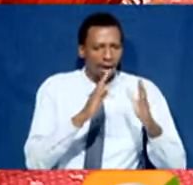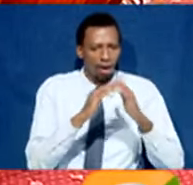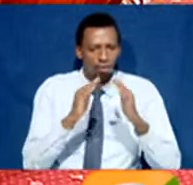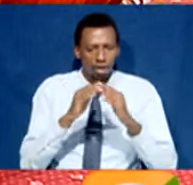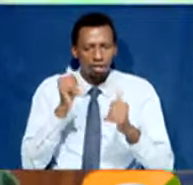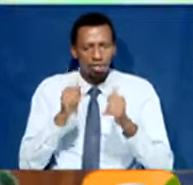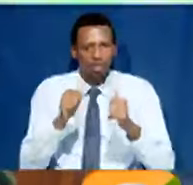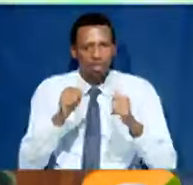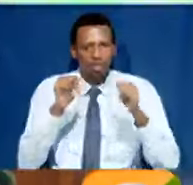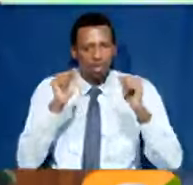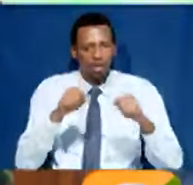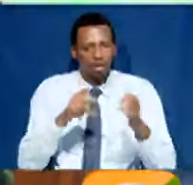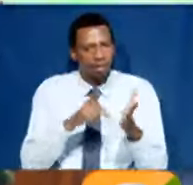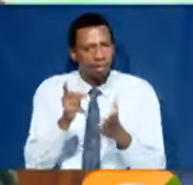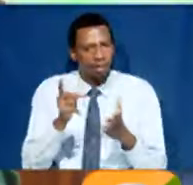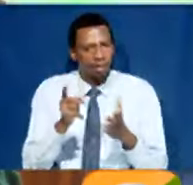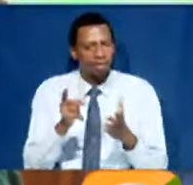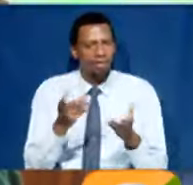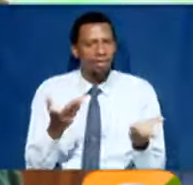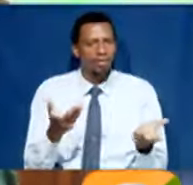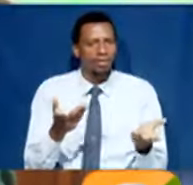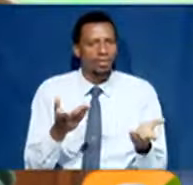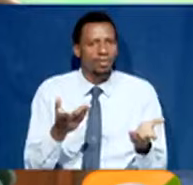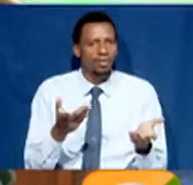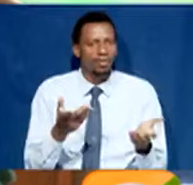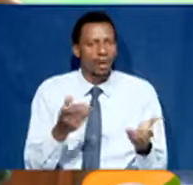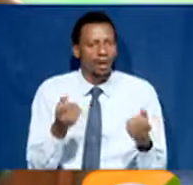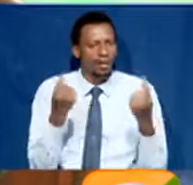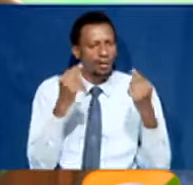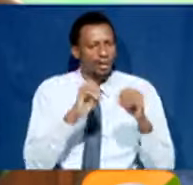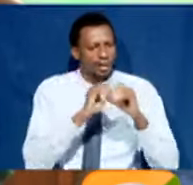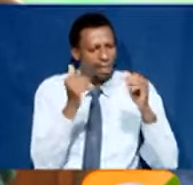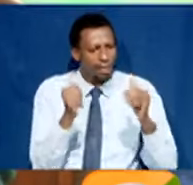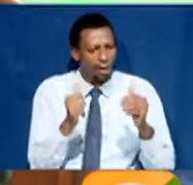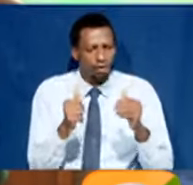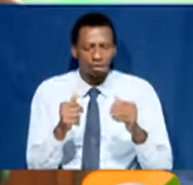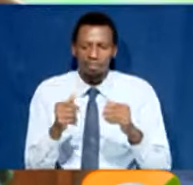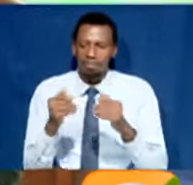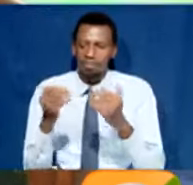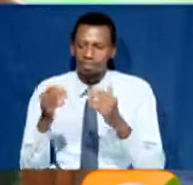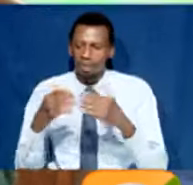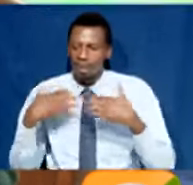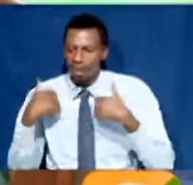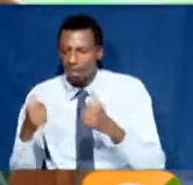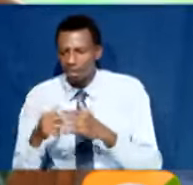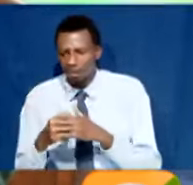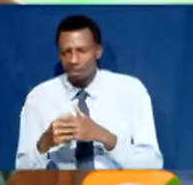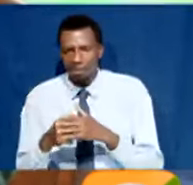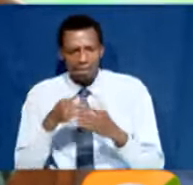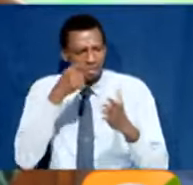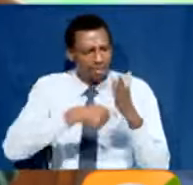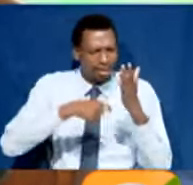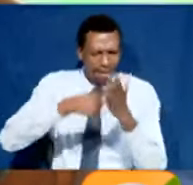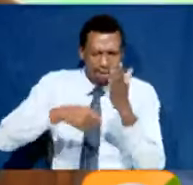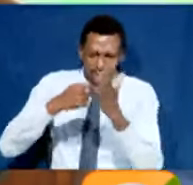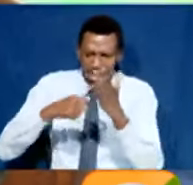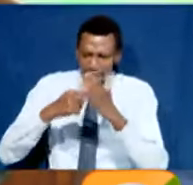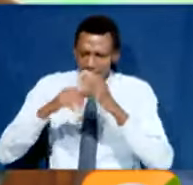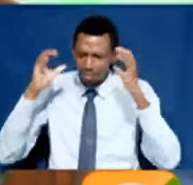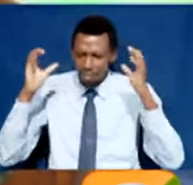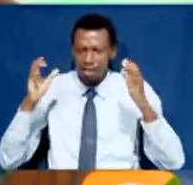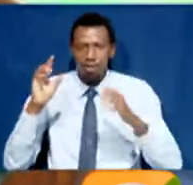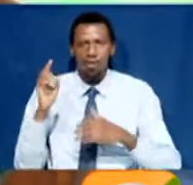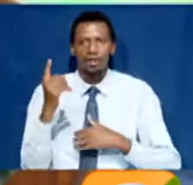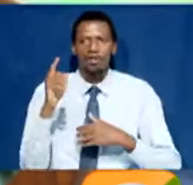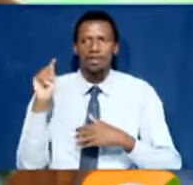hatuja elewa vizuri zaidi, tuko kwa health, bado tunajaribu taxations. Kwa nini zimekuja kwa wakati moja kiasi cha kwamba Mkenya